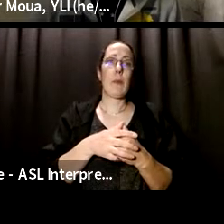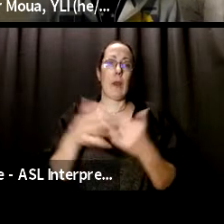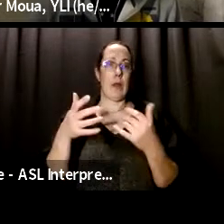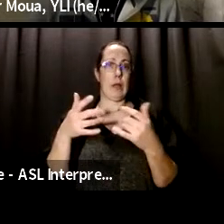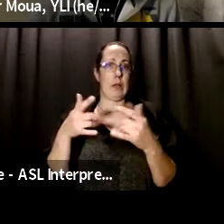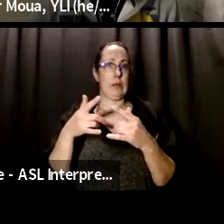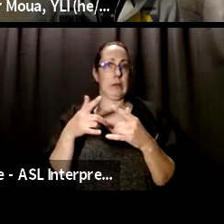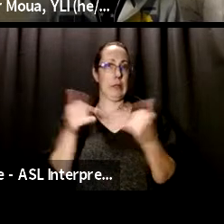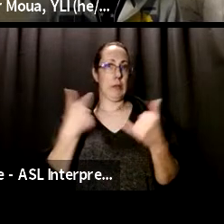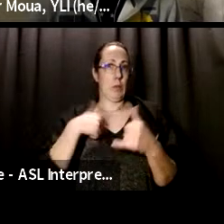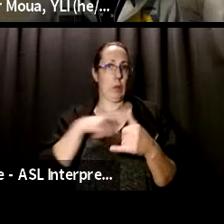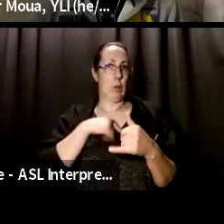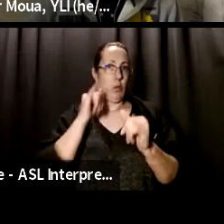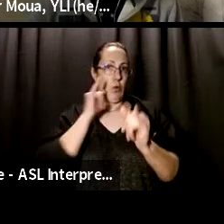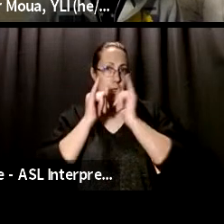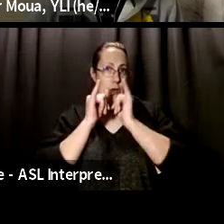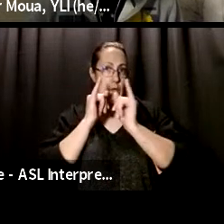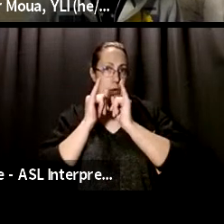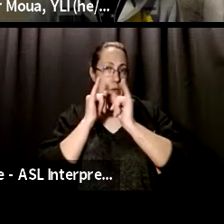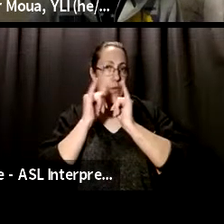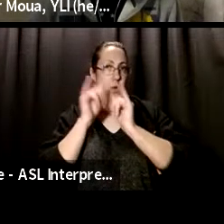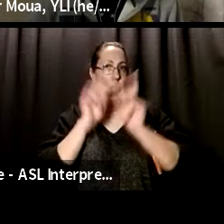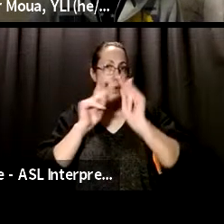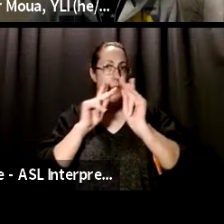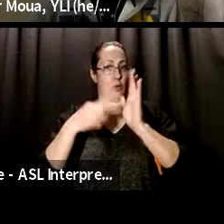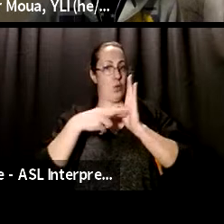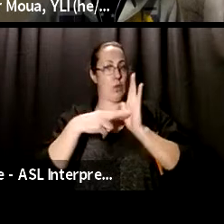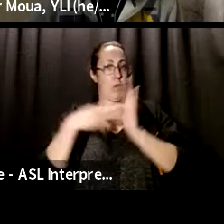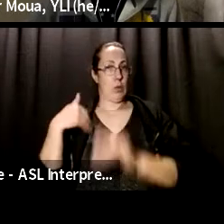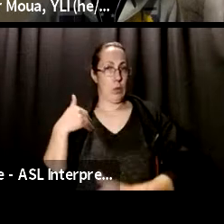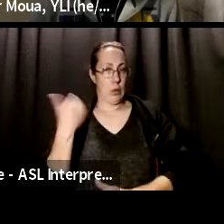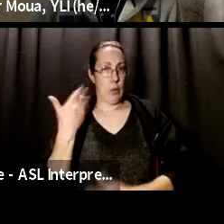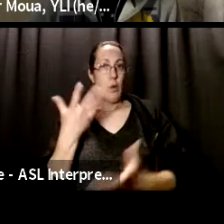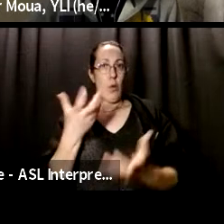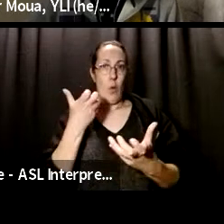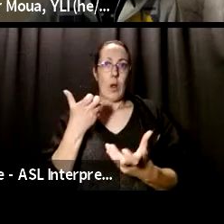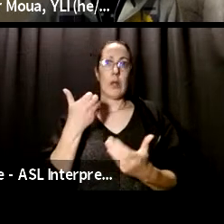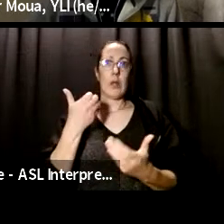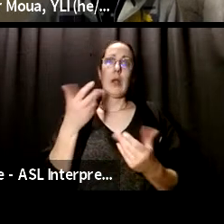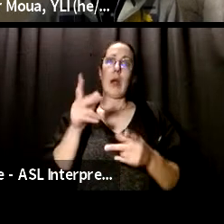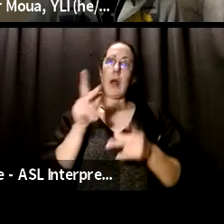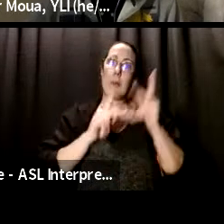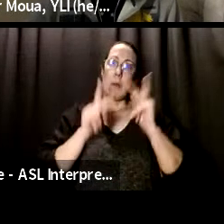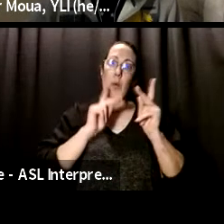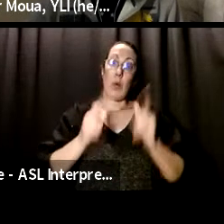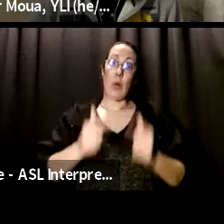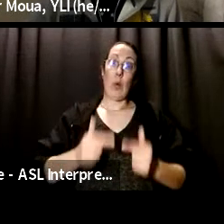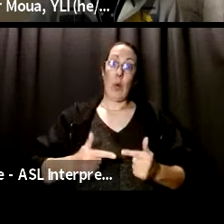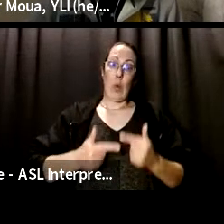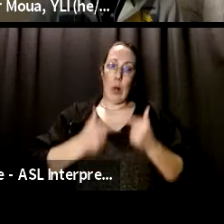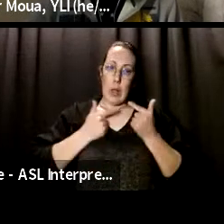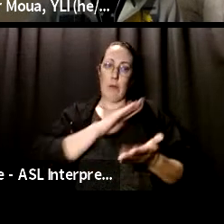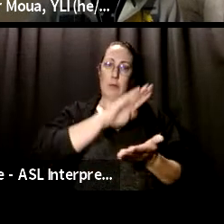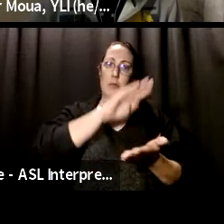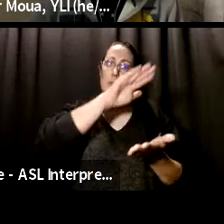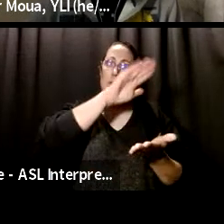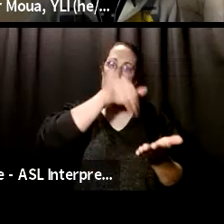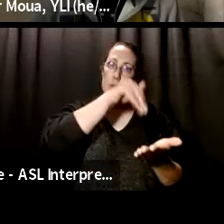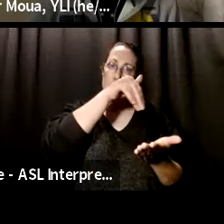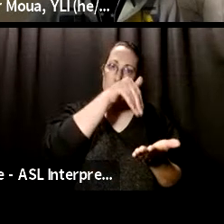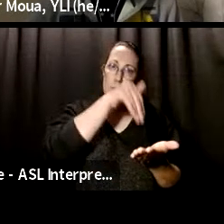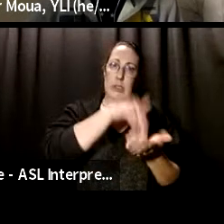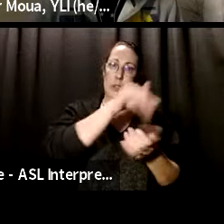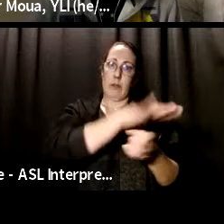was really looking at youth who live in the footprint, who are not ideally part of, you